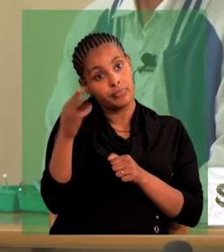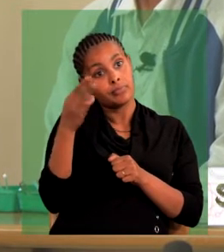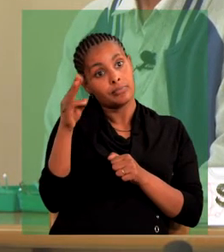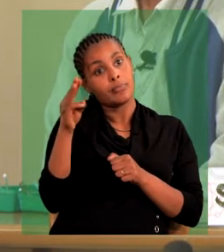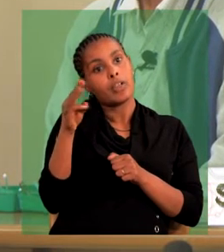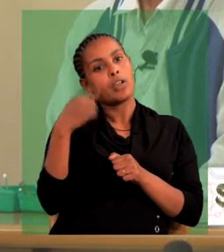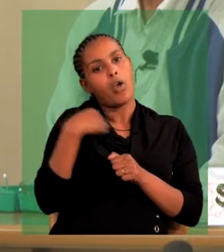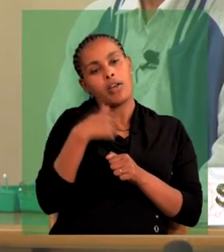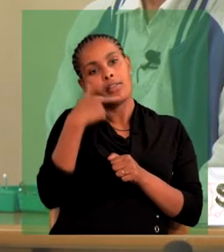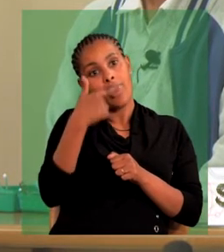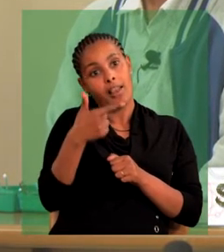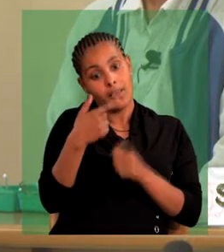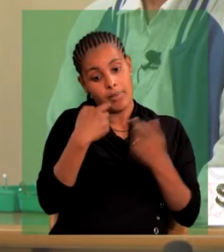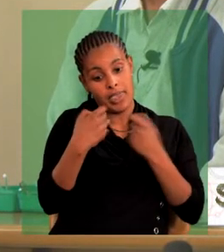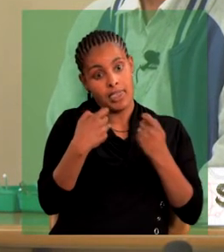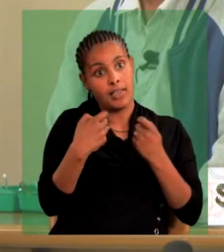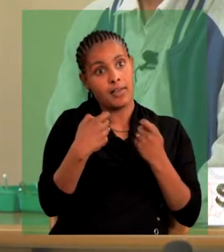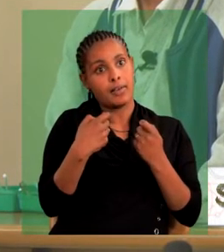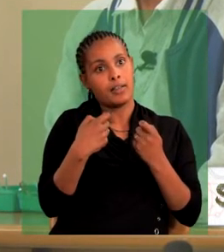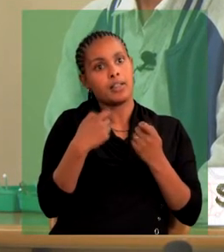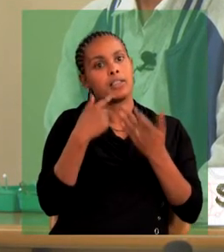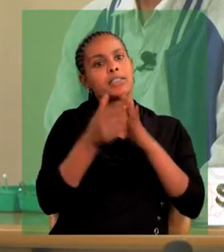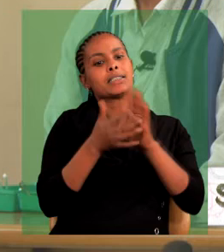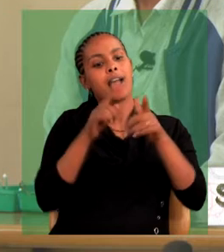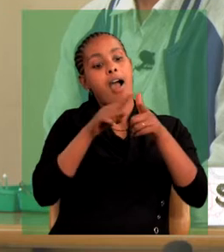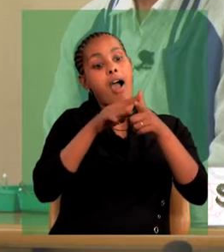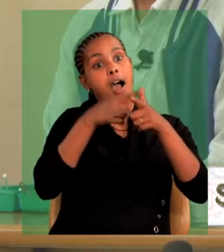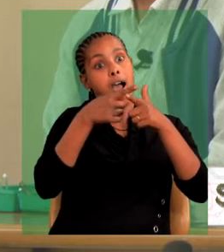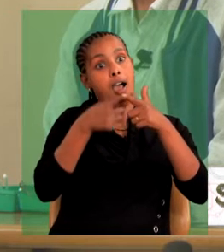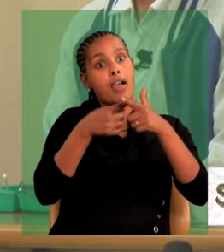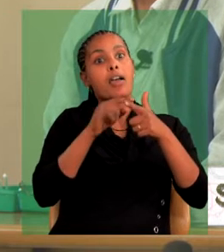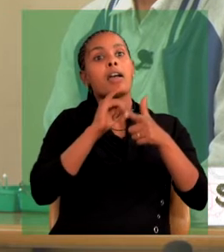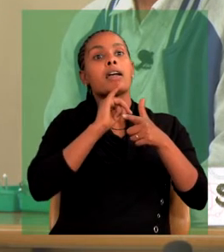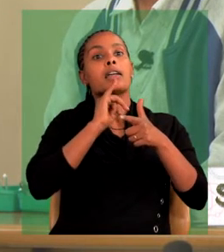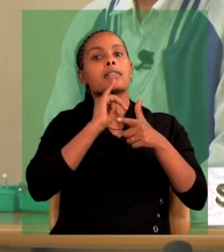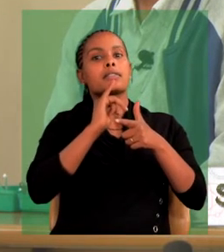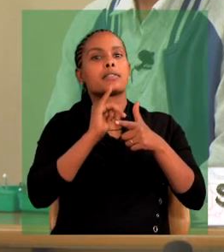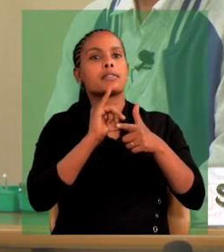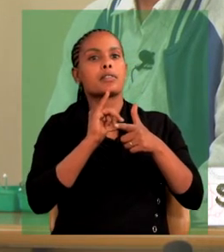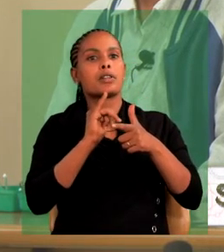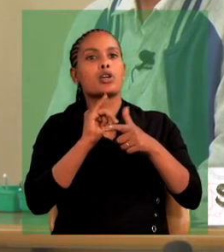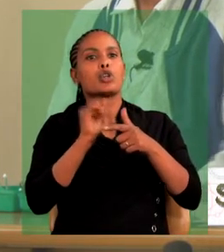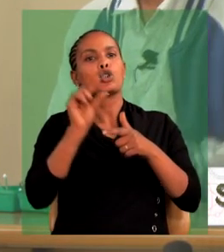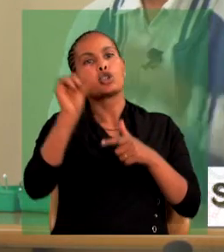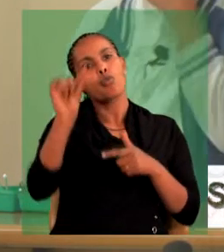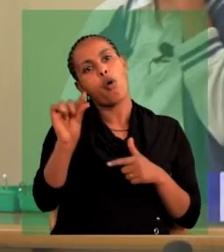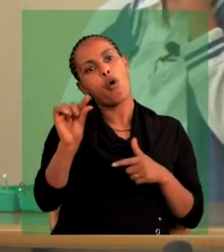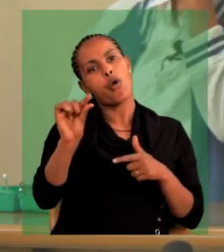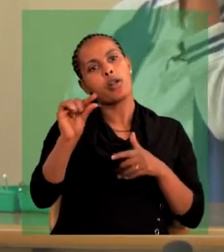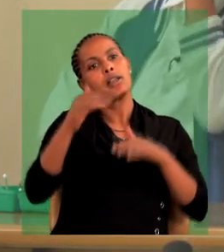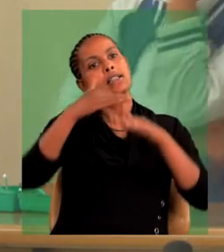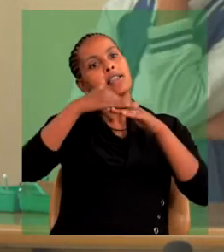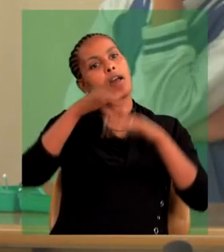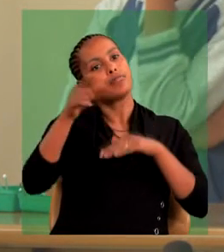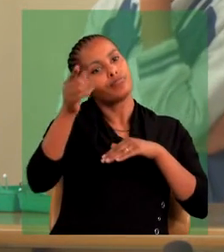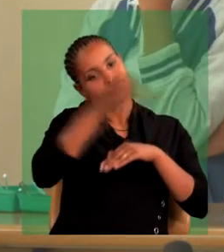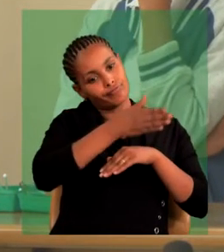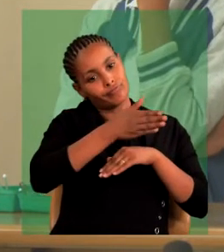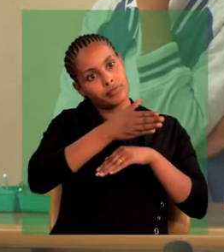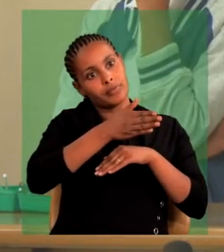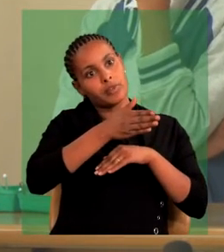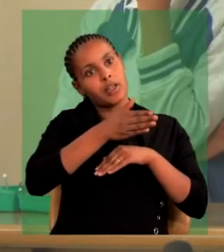you are telling me this angle is smaller than the angle